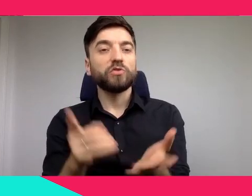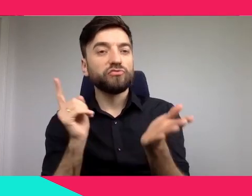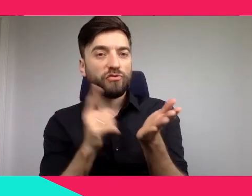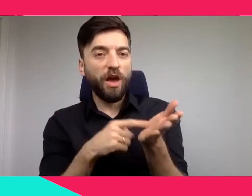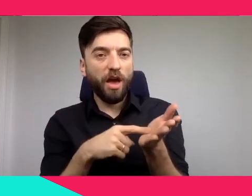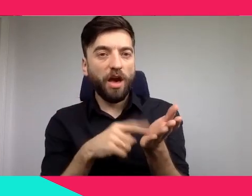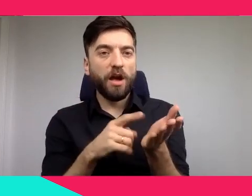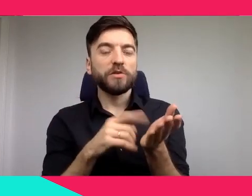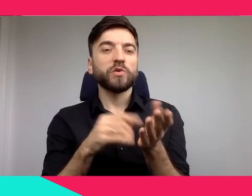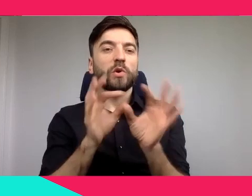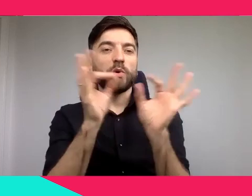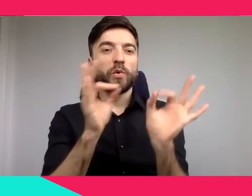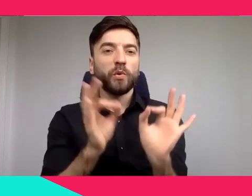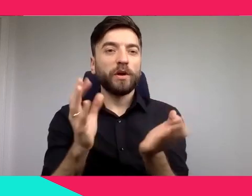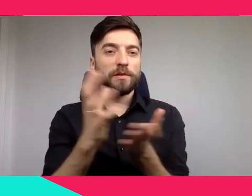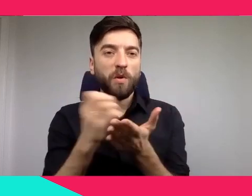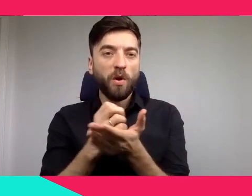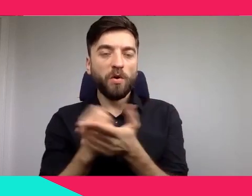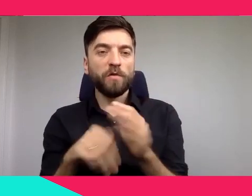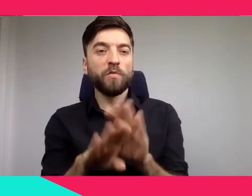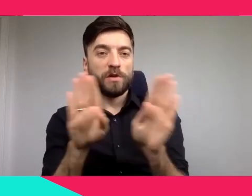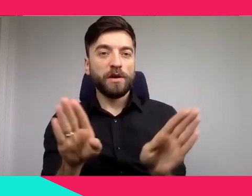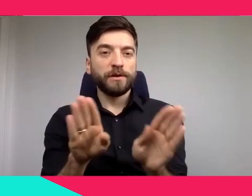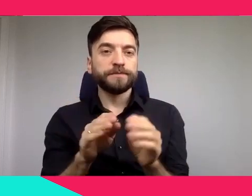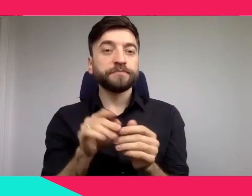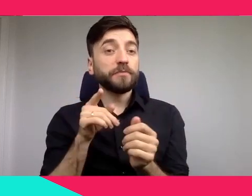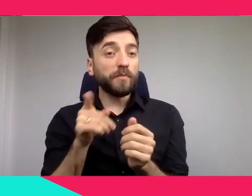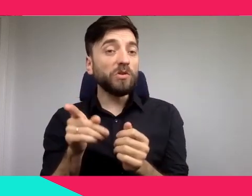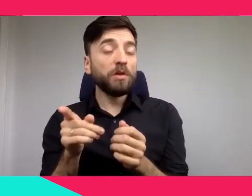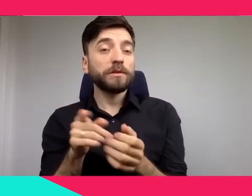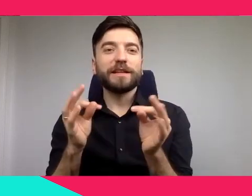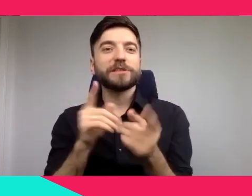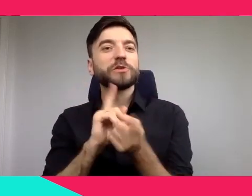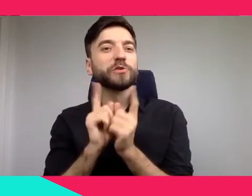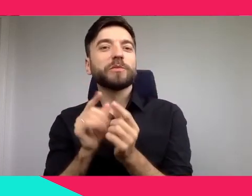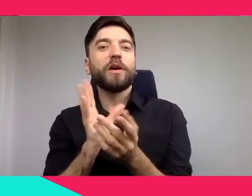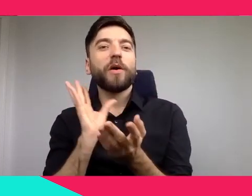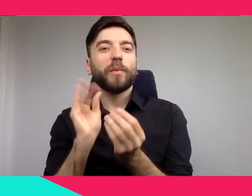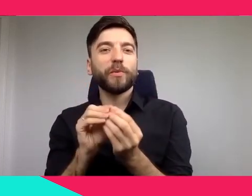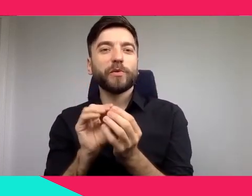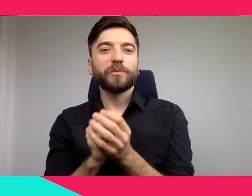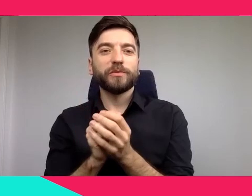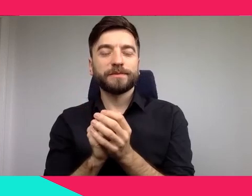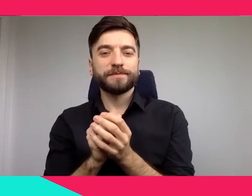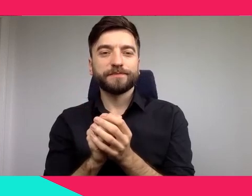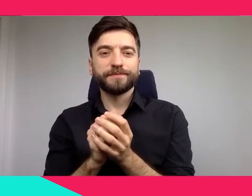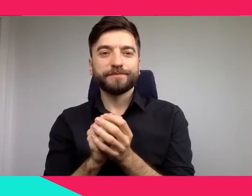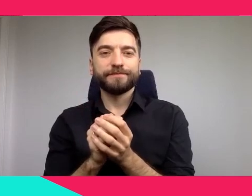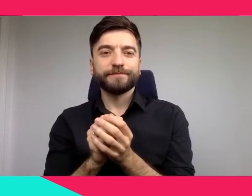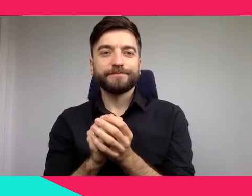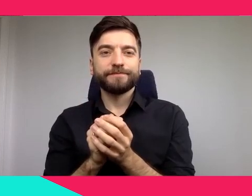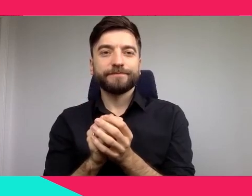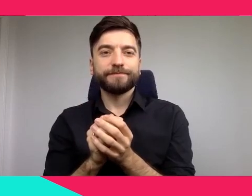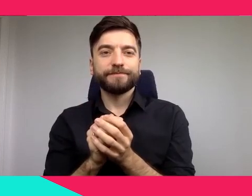sense and actually help people understand what these images mean. The points I still want to make